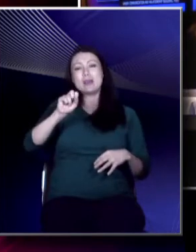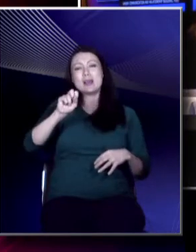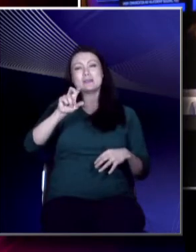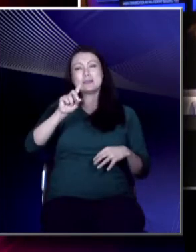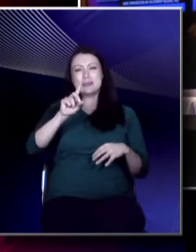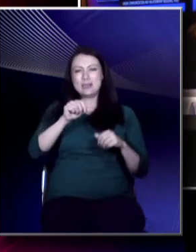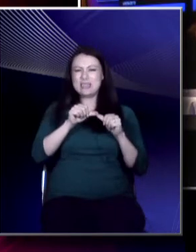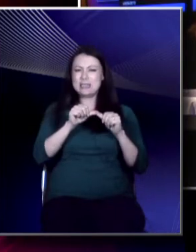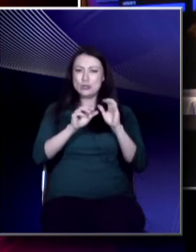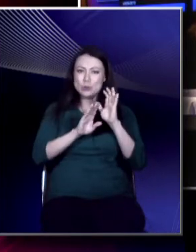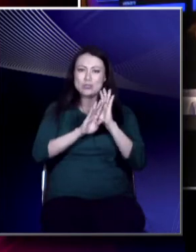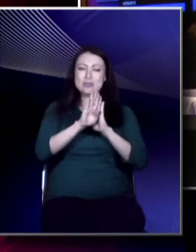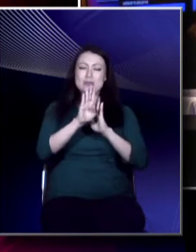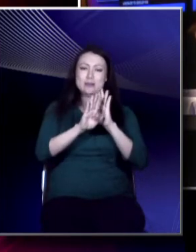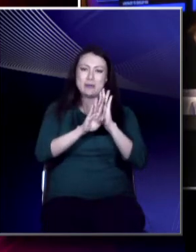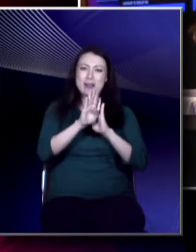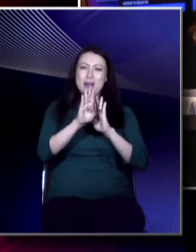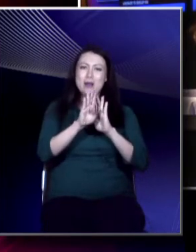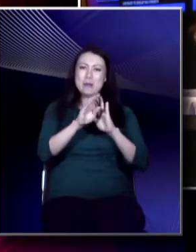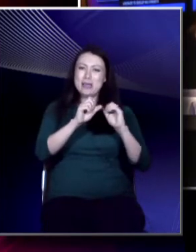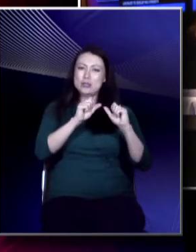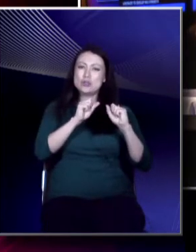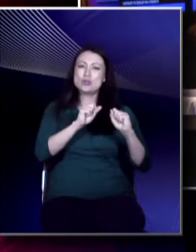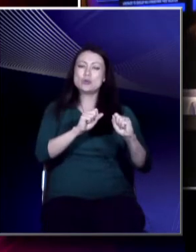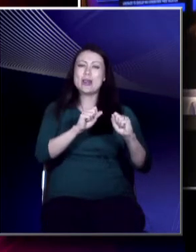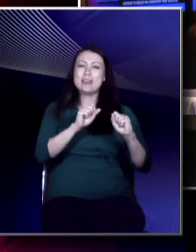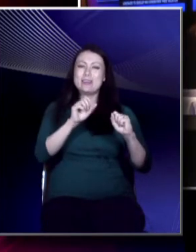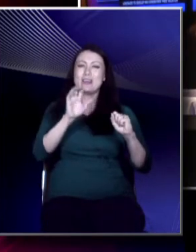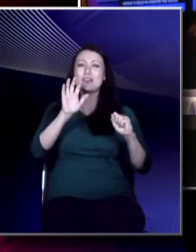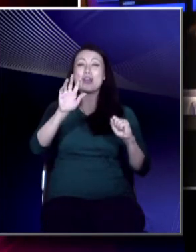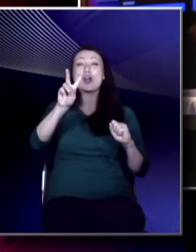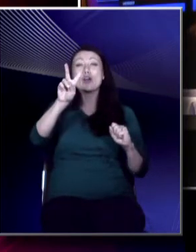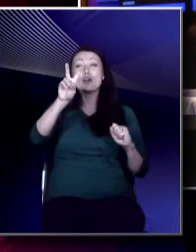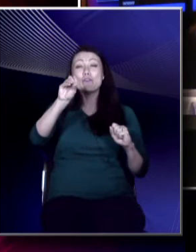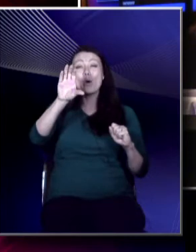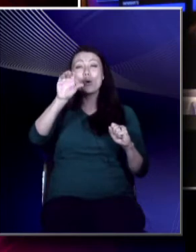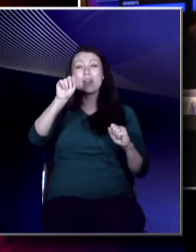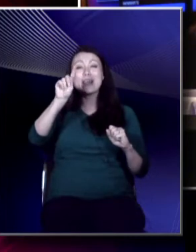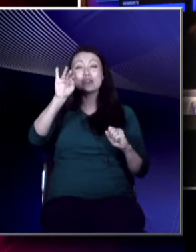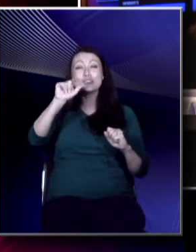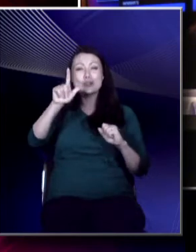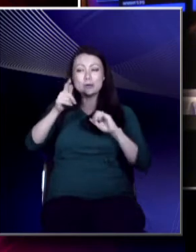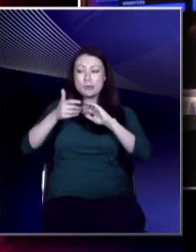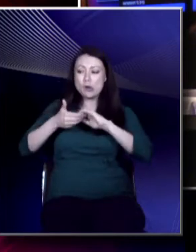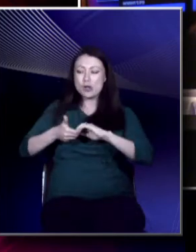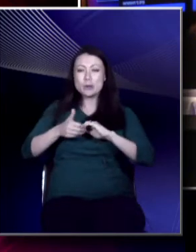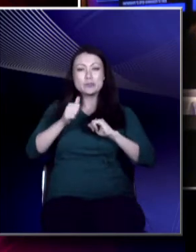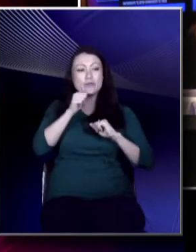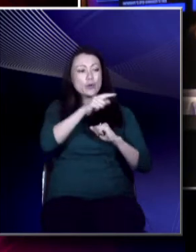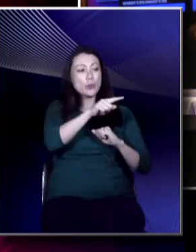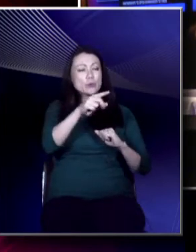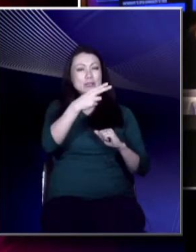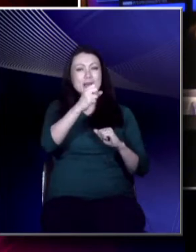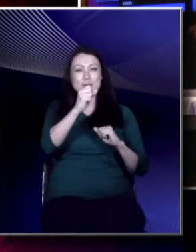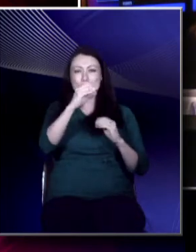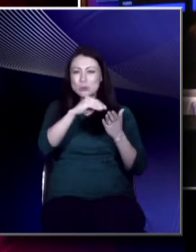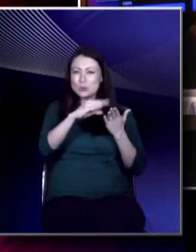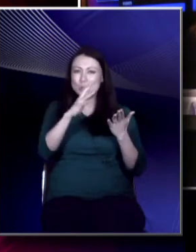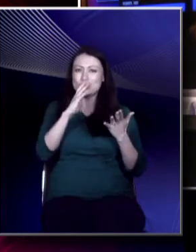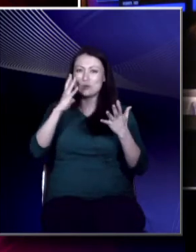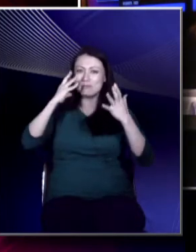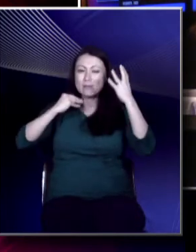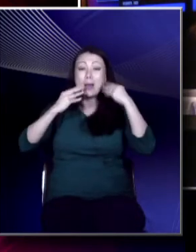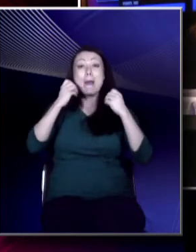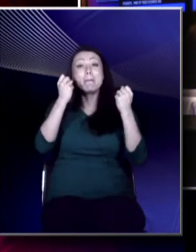develop and strengthen their vocational partnerships to offer experiences to their high school students. Many of their students